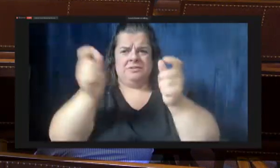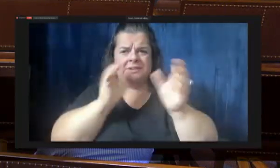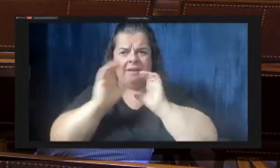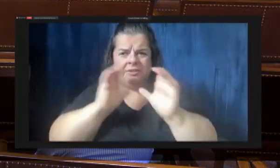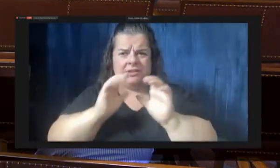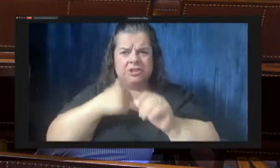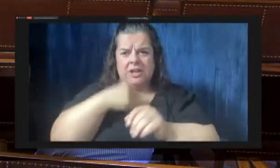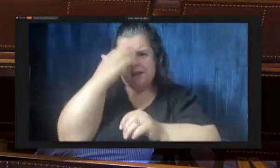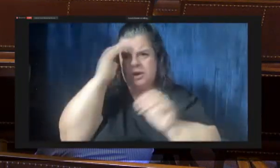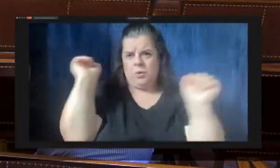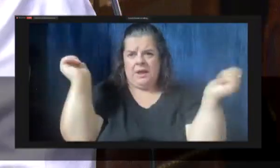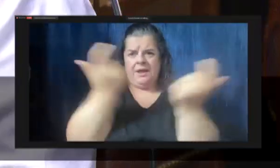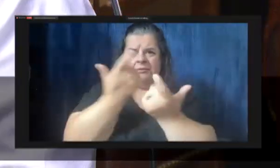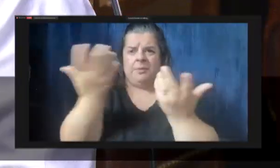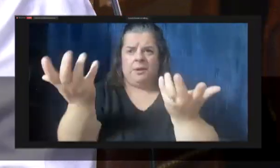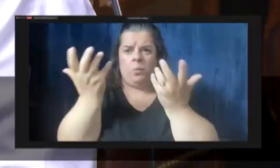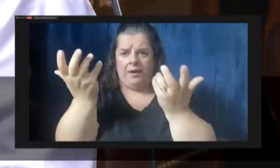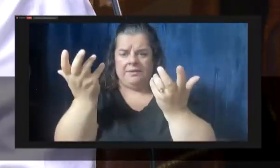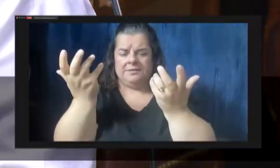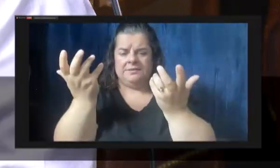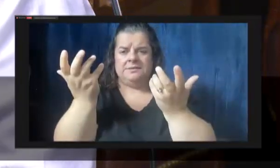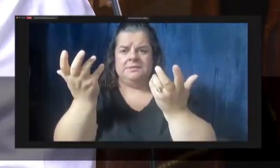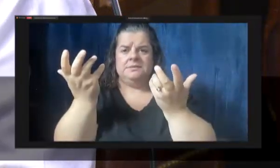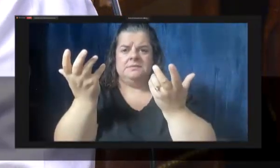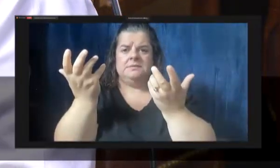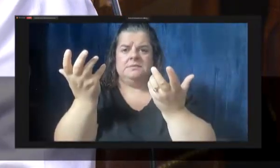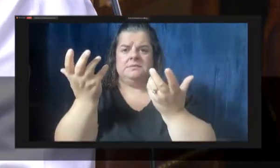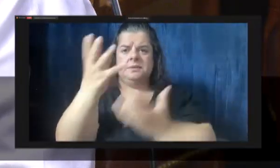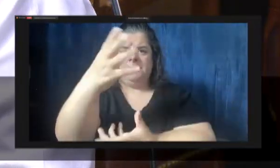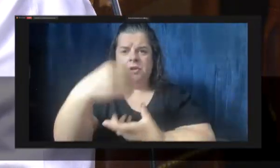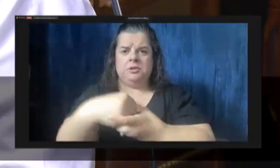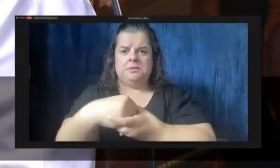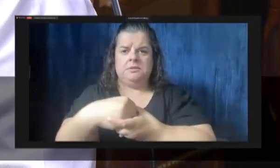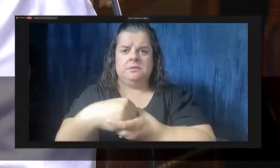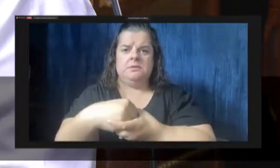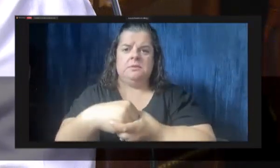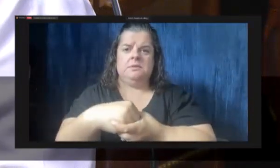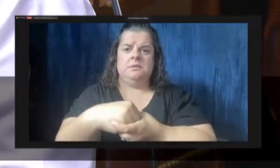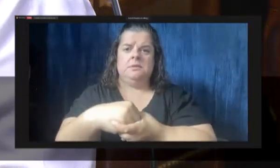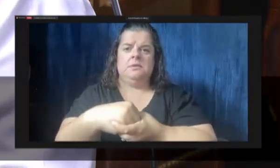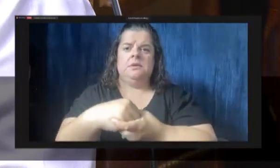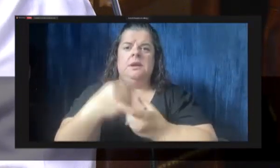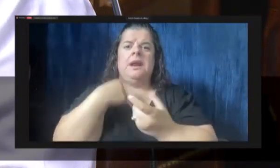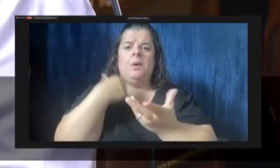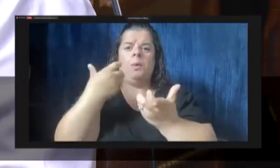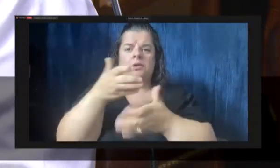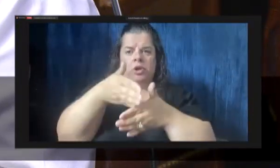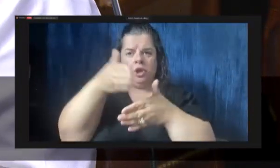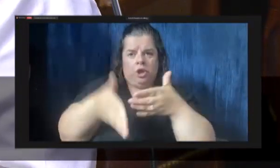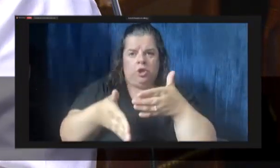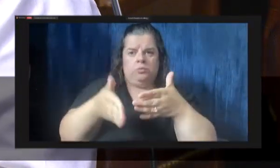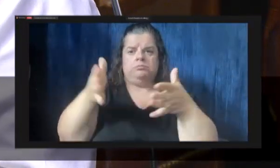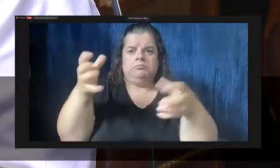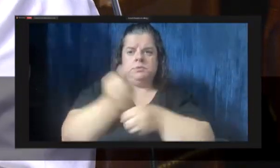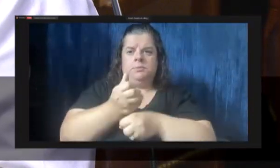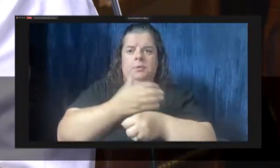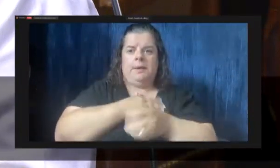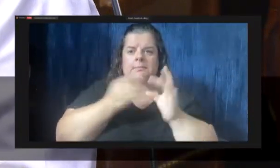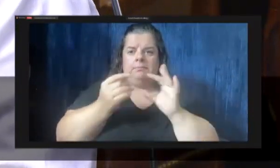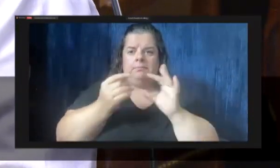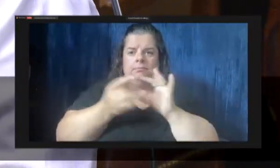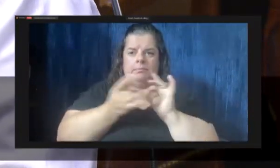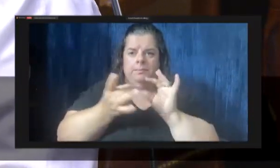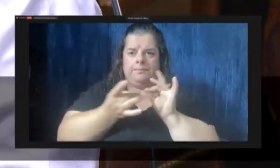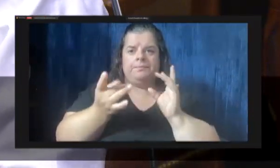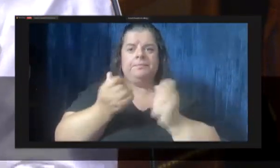wants to participate. I just want to conclude my remarks by